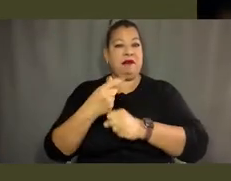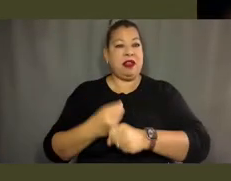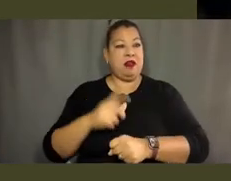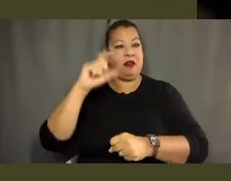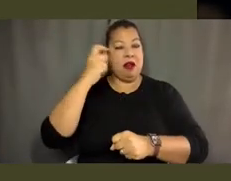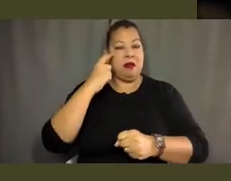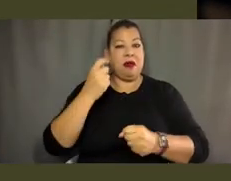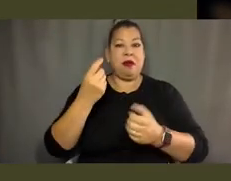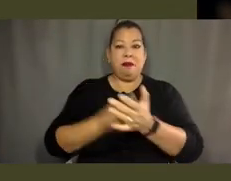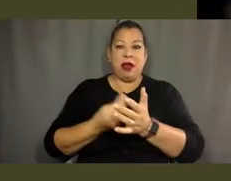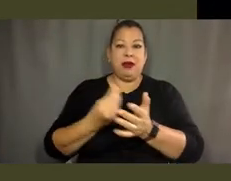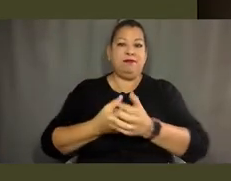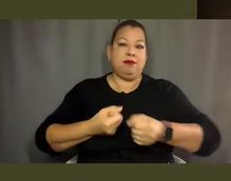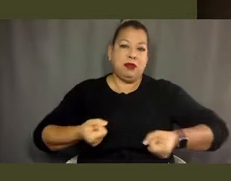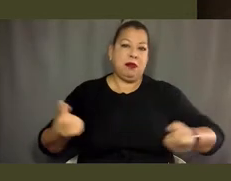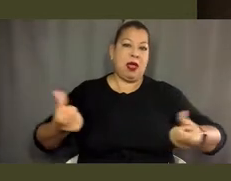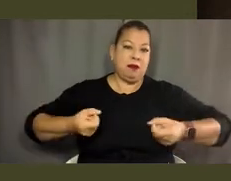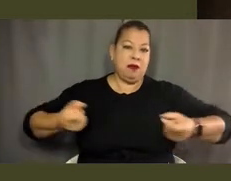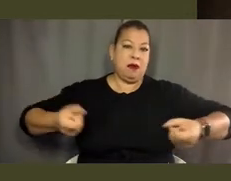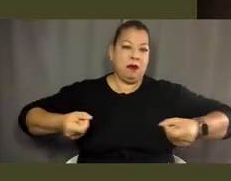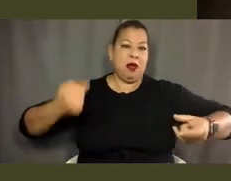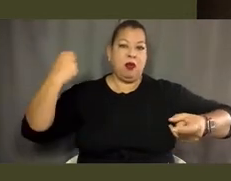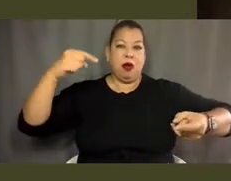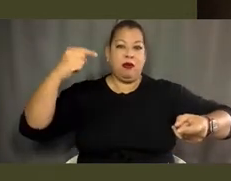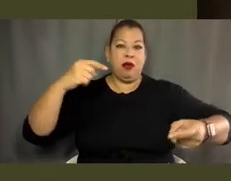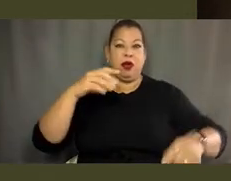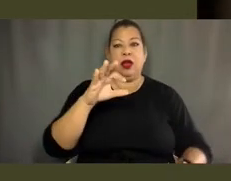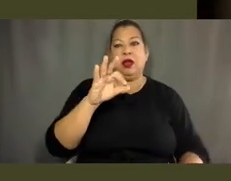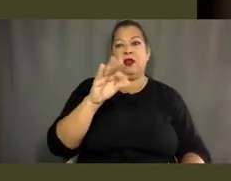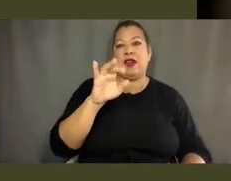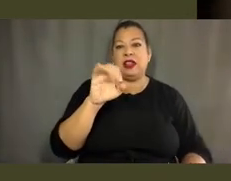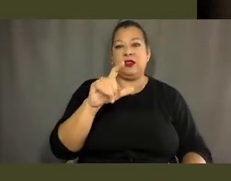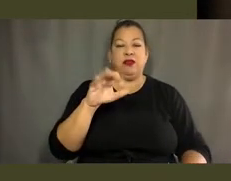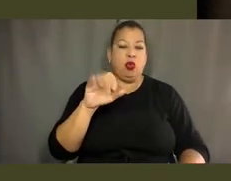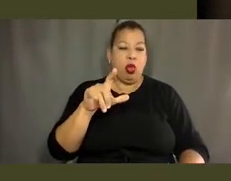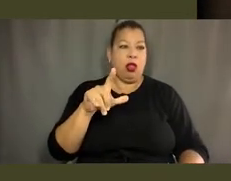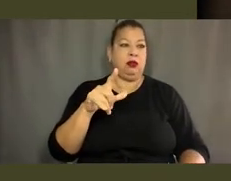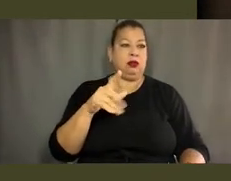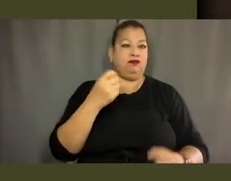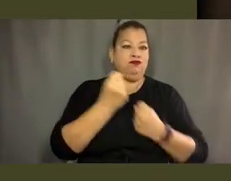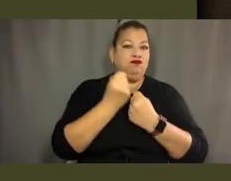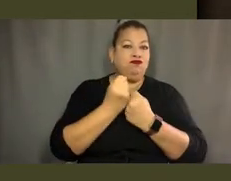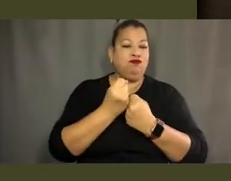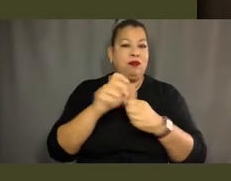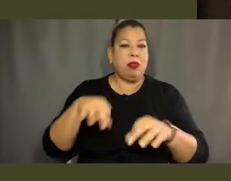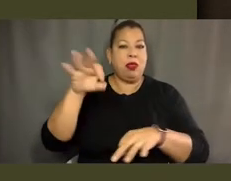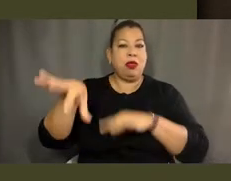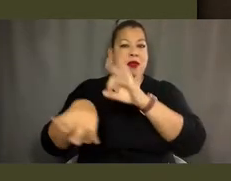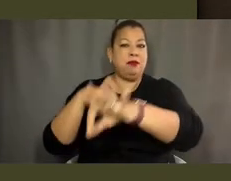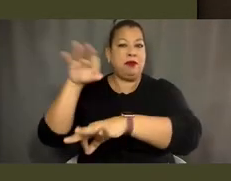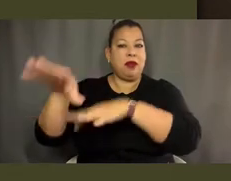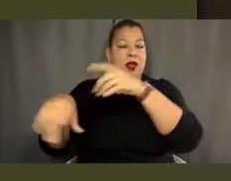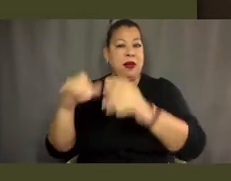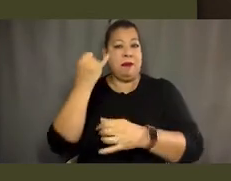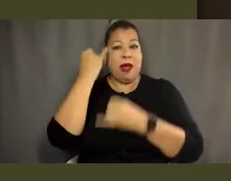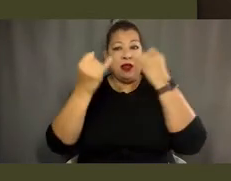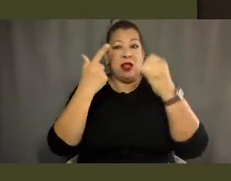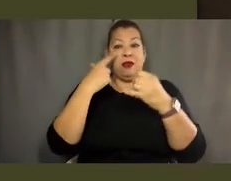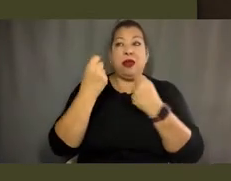billions of public funds on fossil fuel subsidies. Imagine if we had spent hundreds of billions per year subsidizing